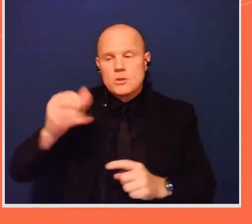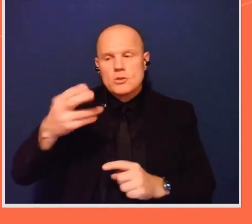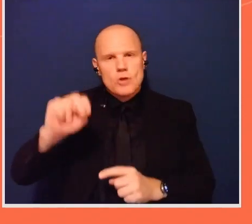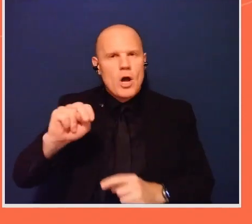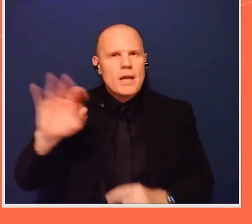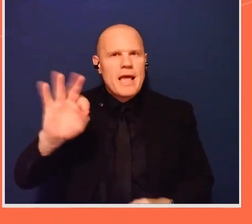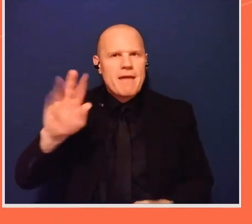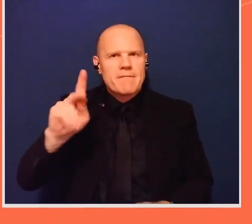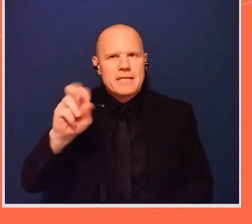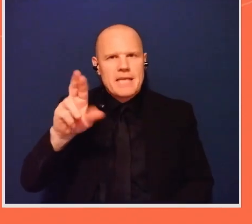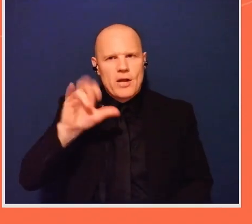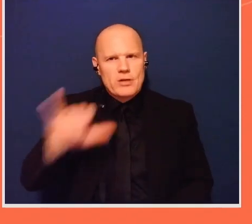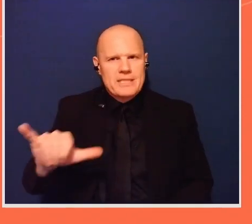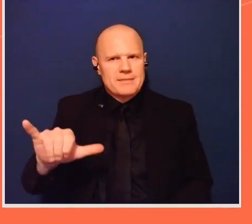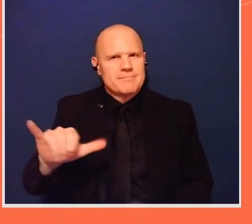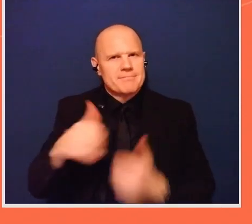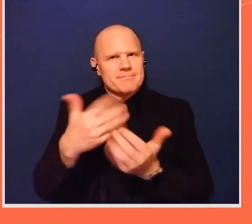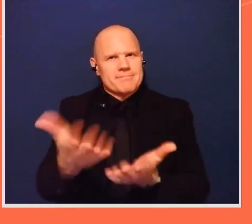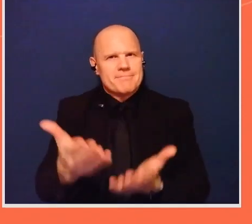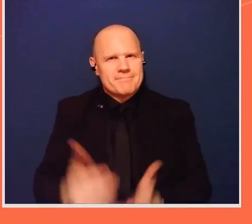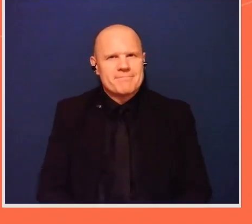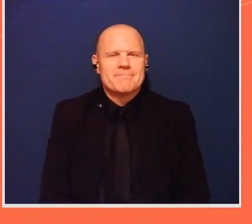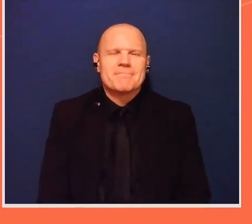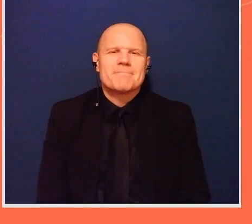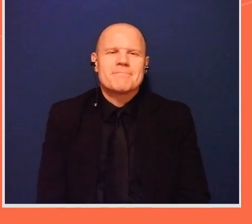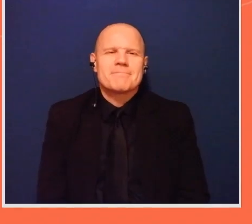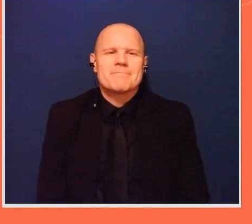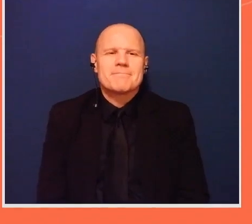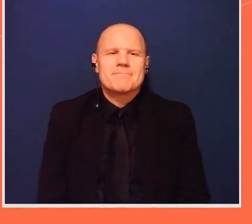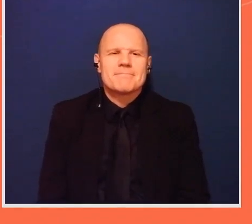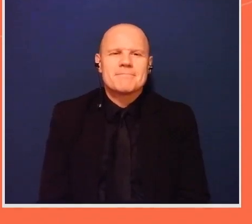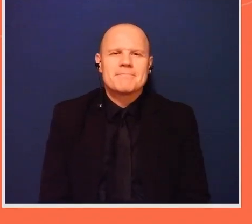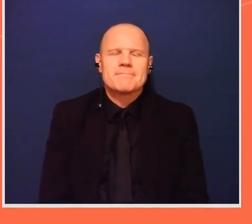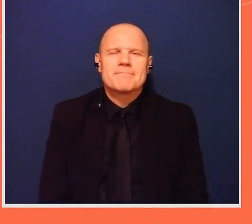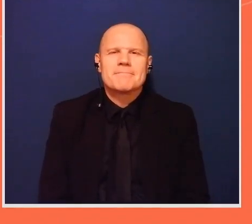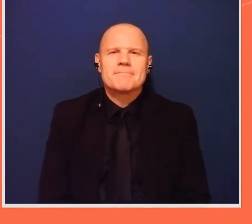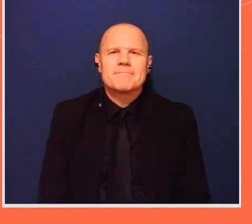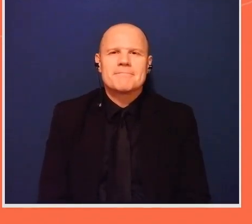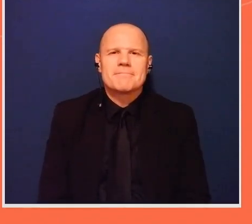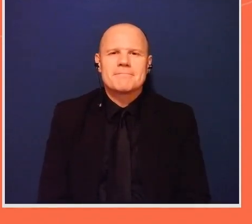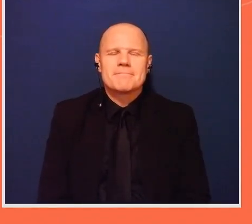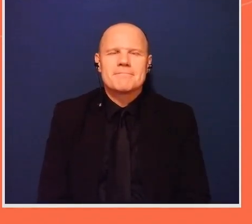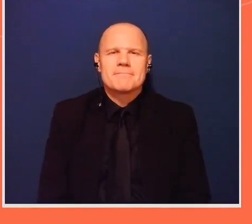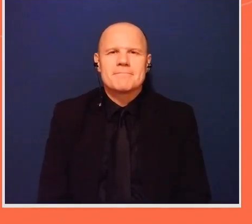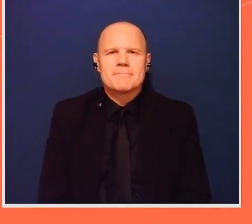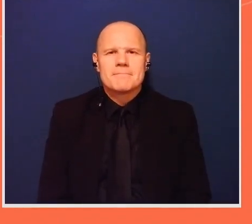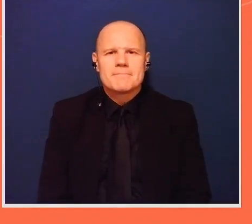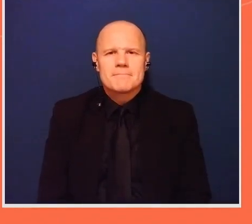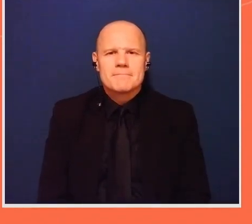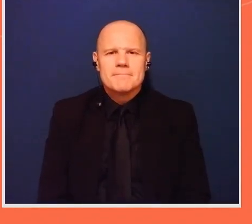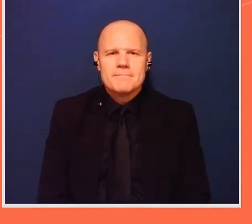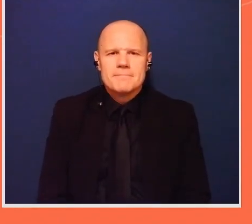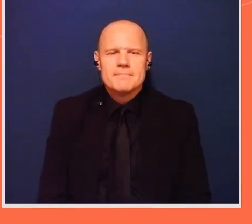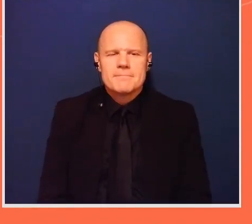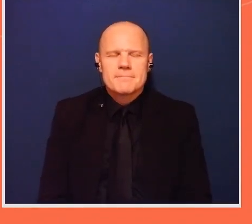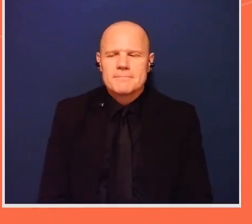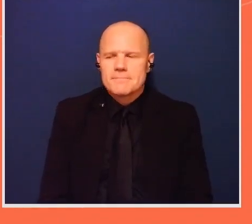Oceans Conference. We are grateful to all heads of state, foreign ministers,